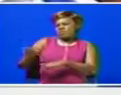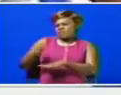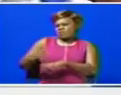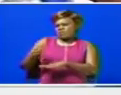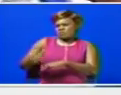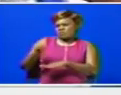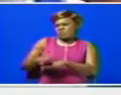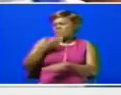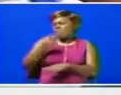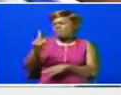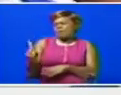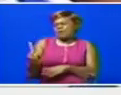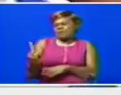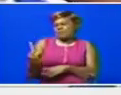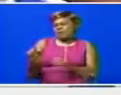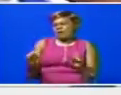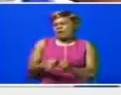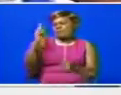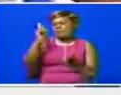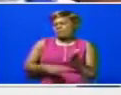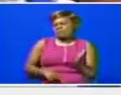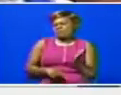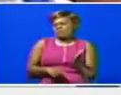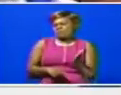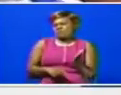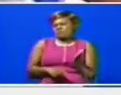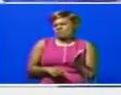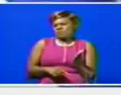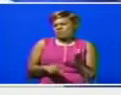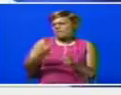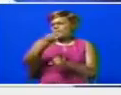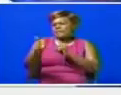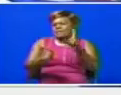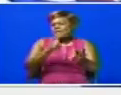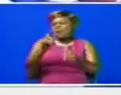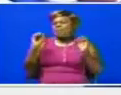Jua mbaba tu mmoja. What will happen to us? Hatufanyi KCSE.